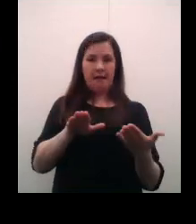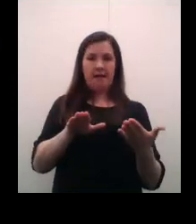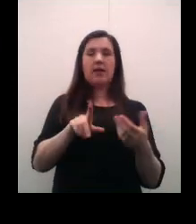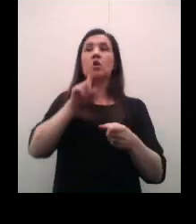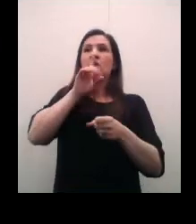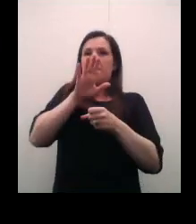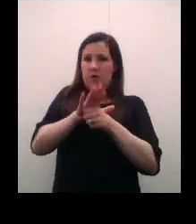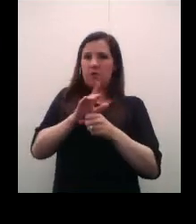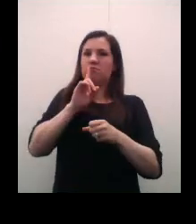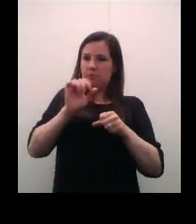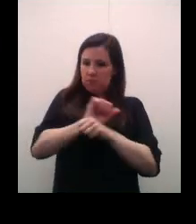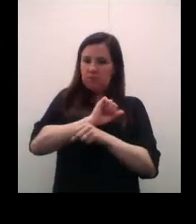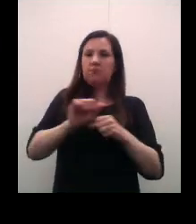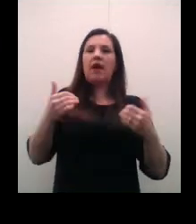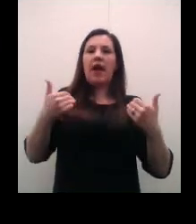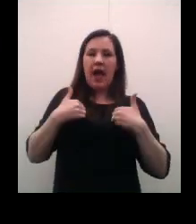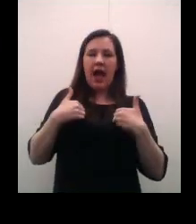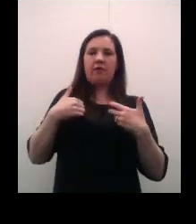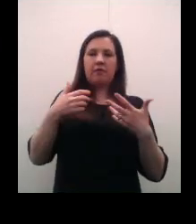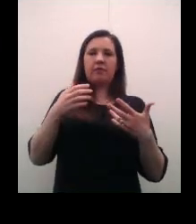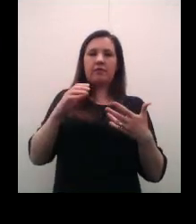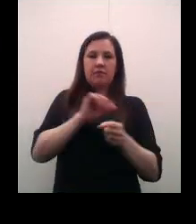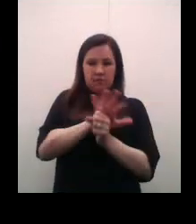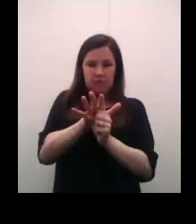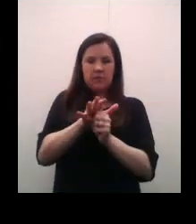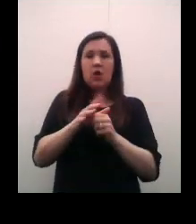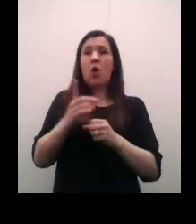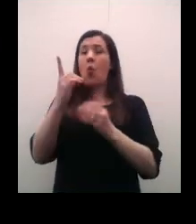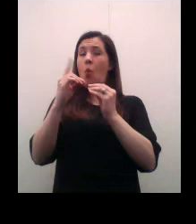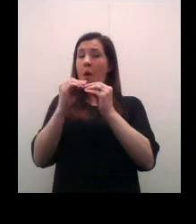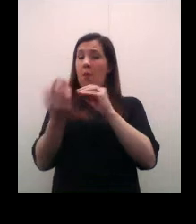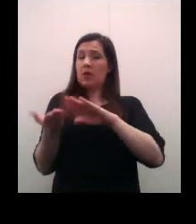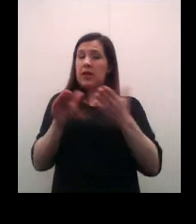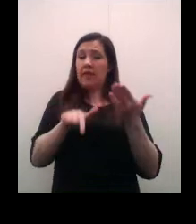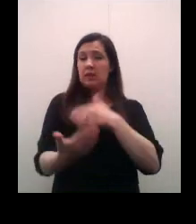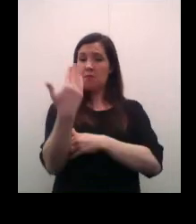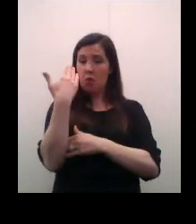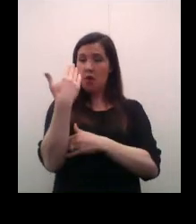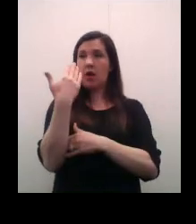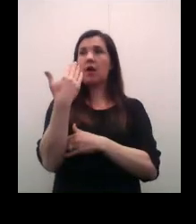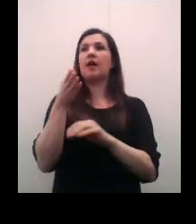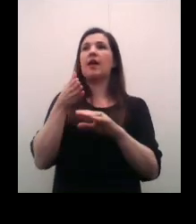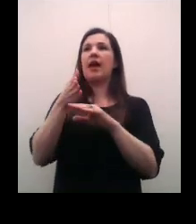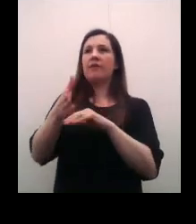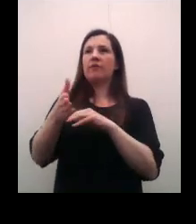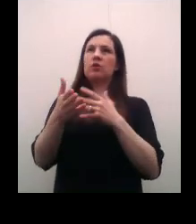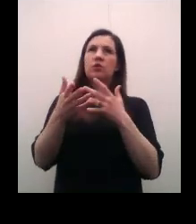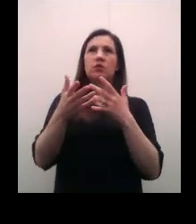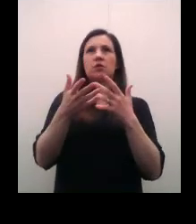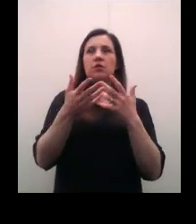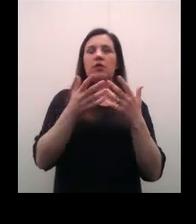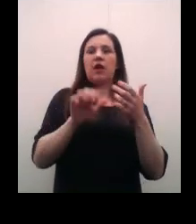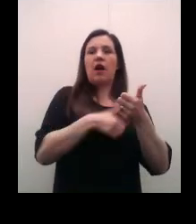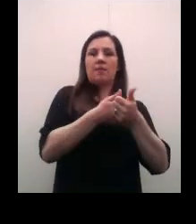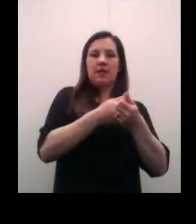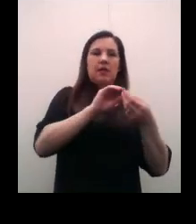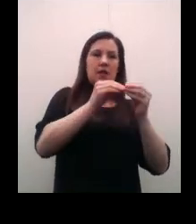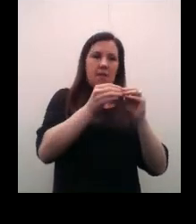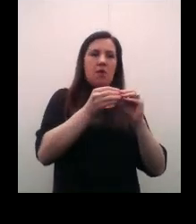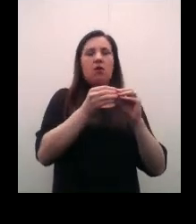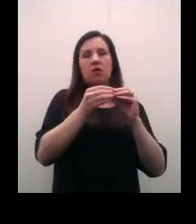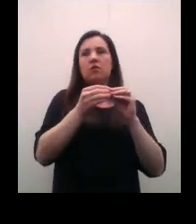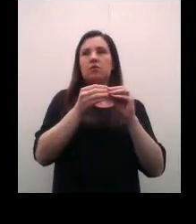confirmed cases. There was one additional death this morning after we had some additional ones that we updated the community